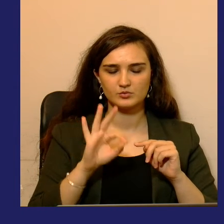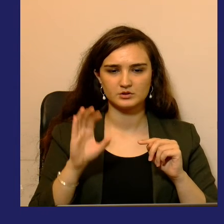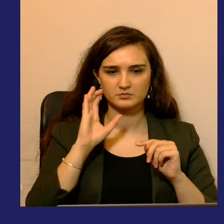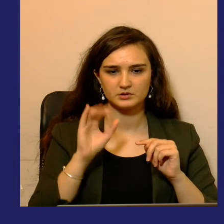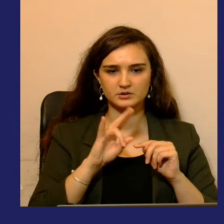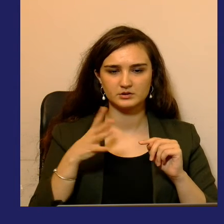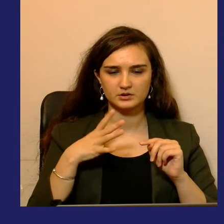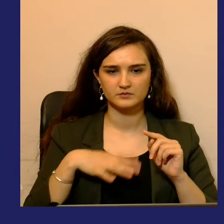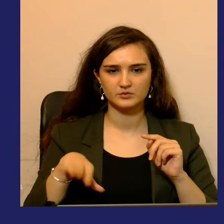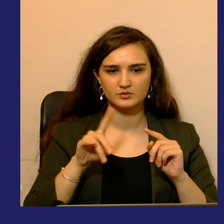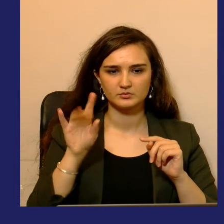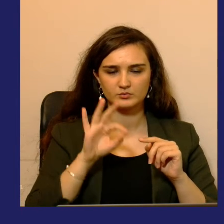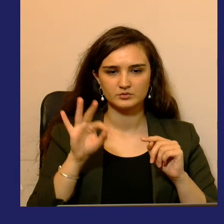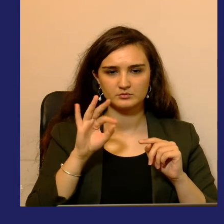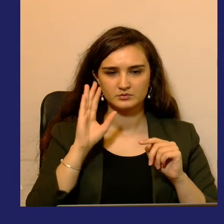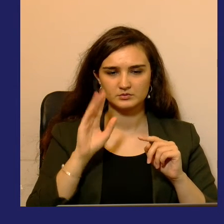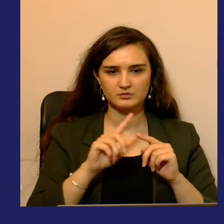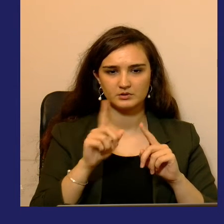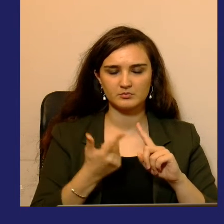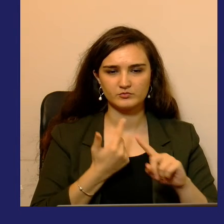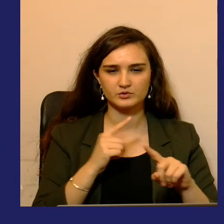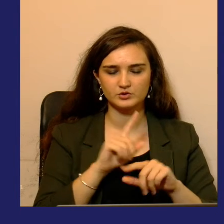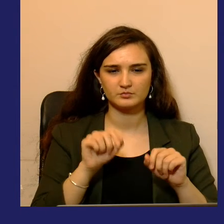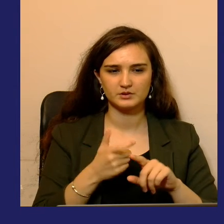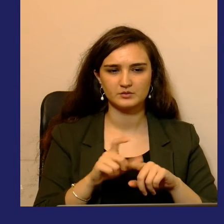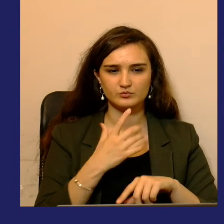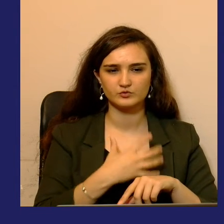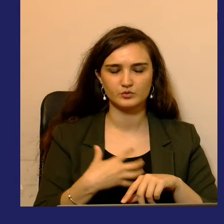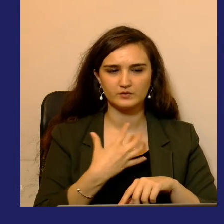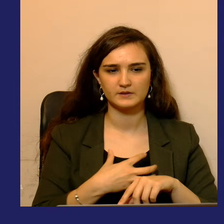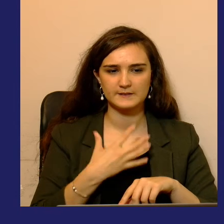for Georgia, its neighbors, countries in a similar situation?